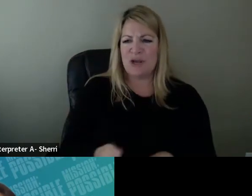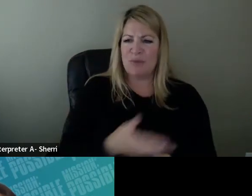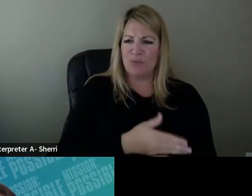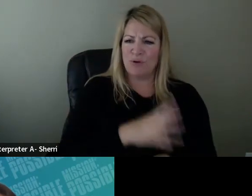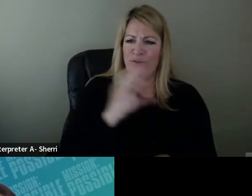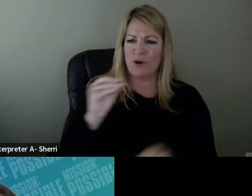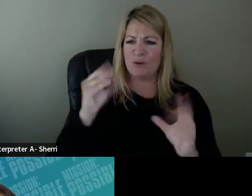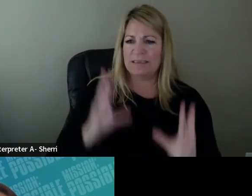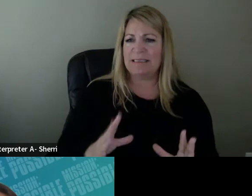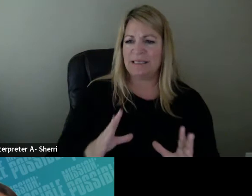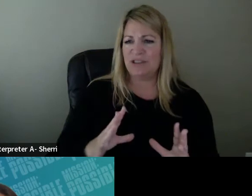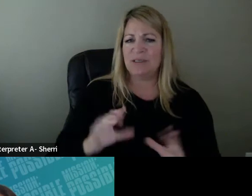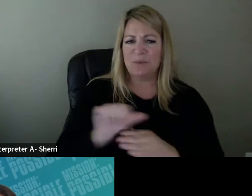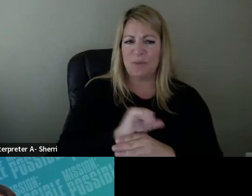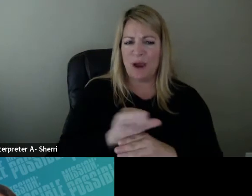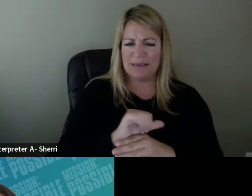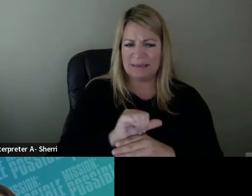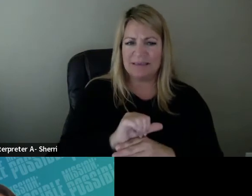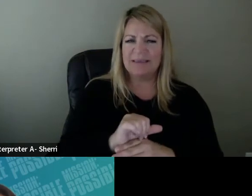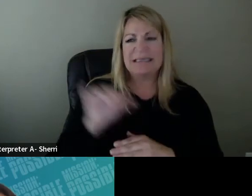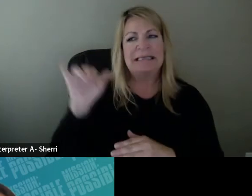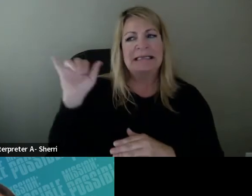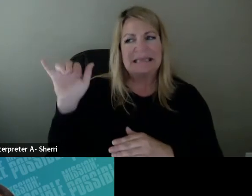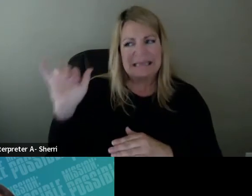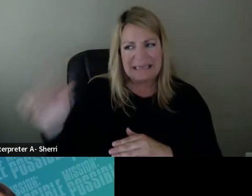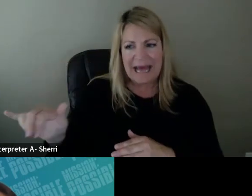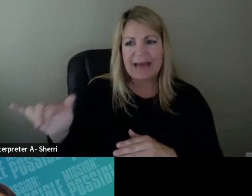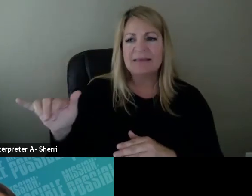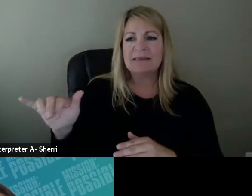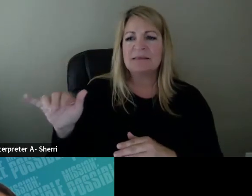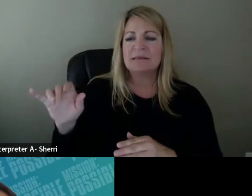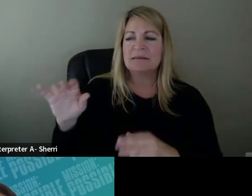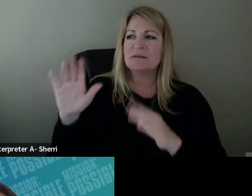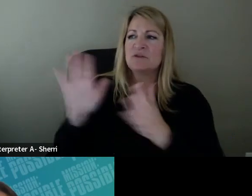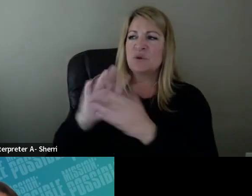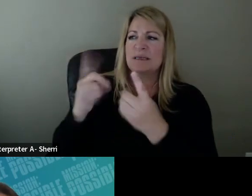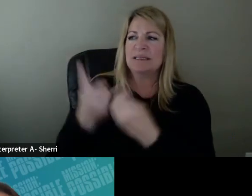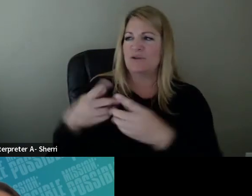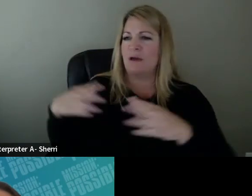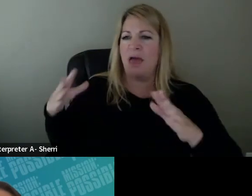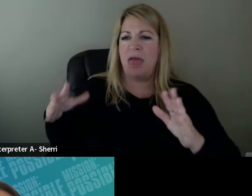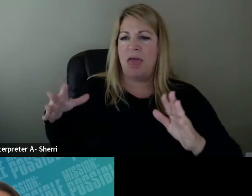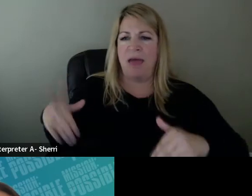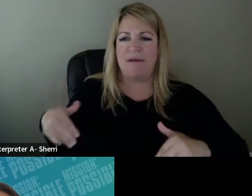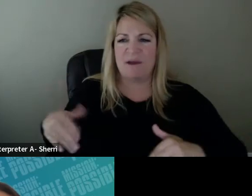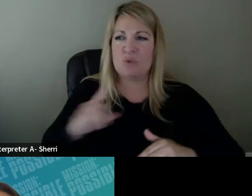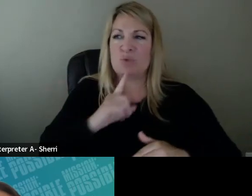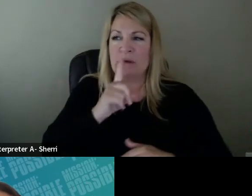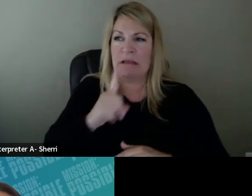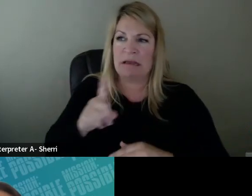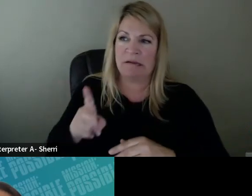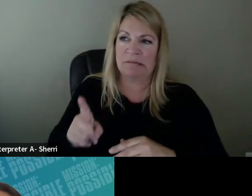co-teaching practices. And this is something that the Hollister School District hasn't fully embarked on yet, but this is something